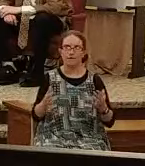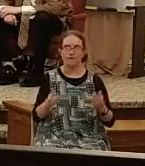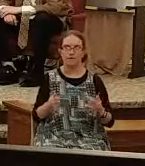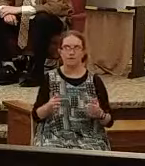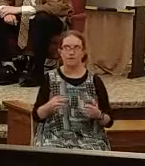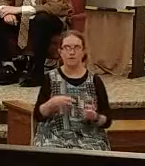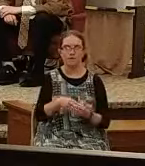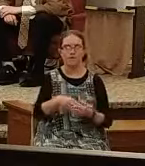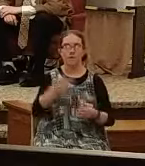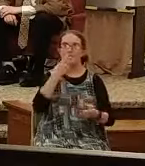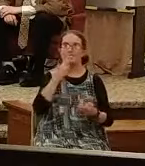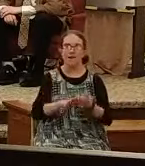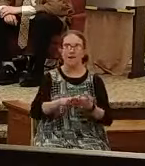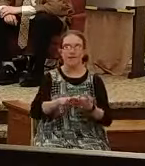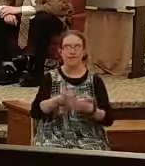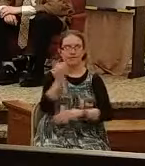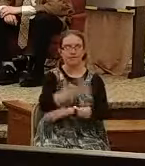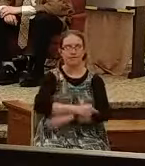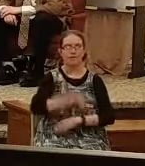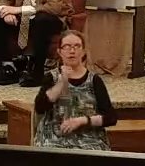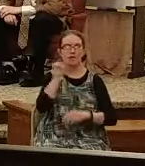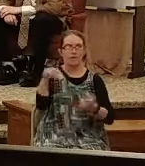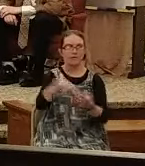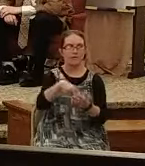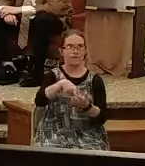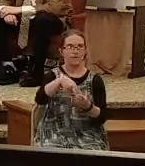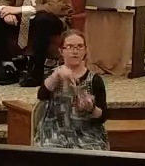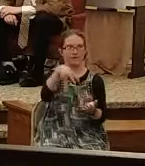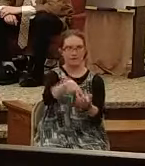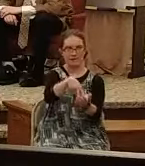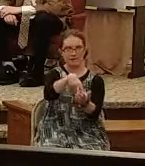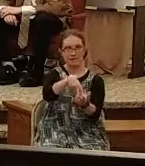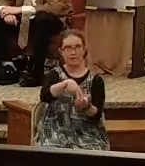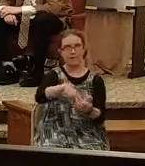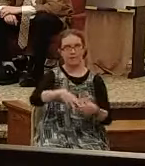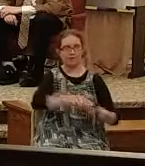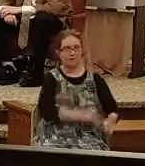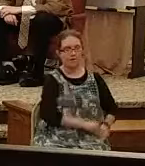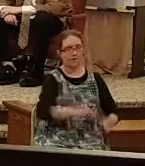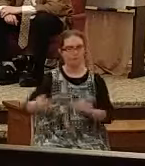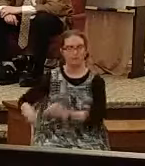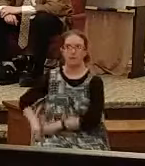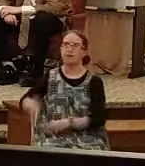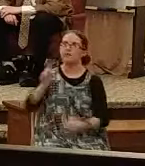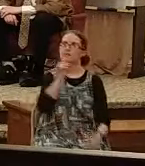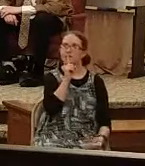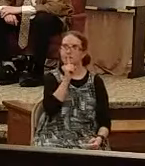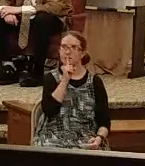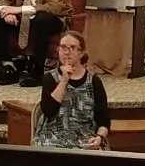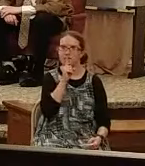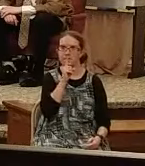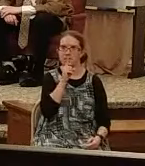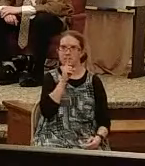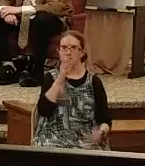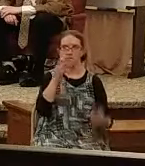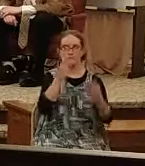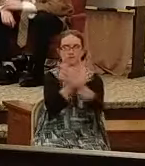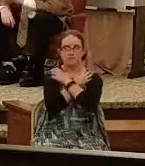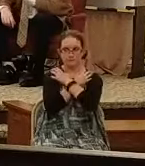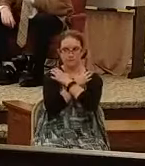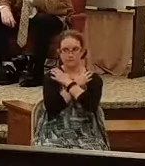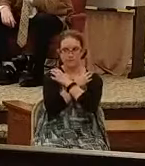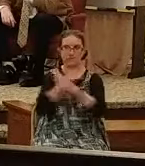withstand in the evil day. Having done all to stand, stand therefore, having your loins girded about with truth, and having on the